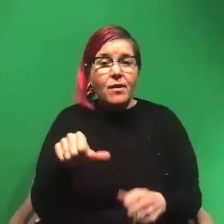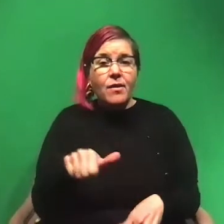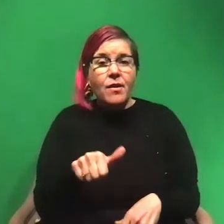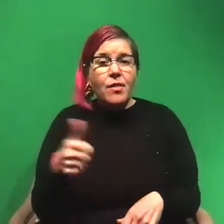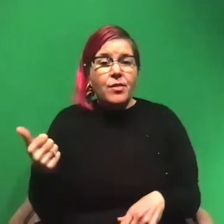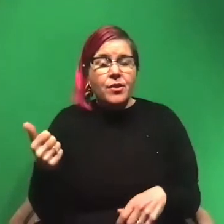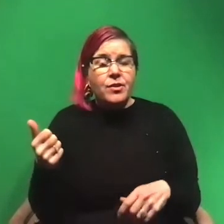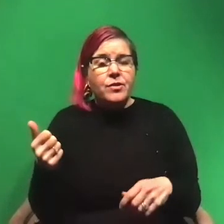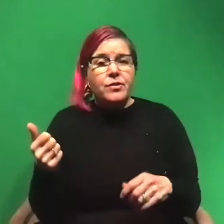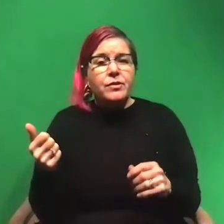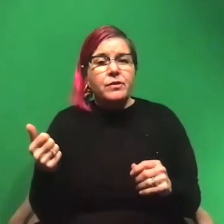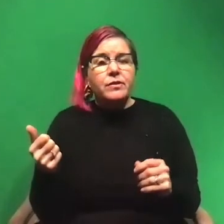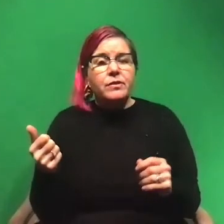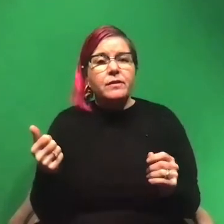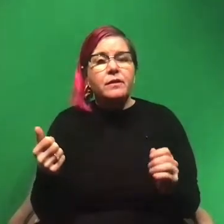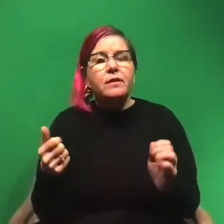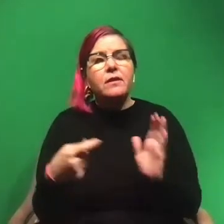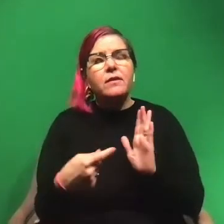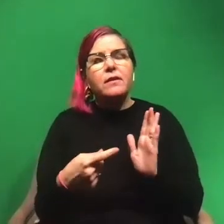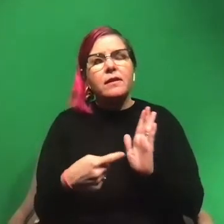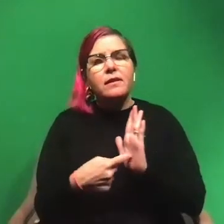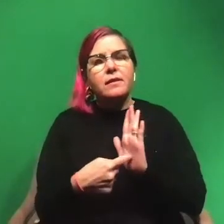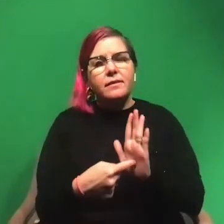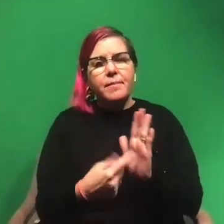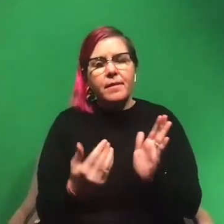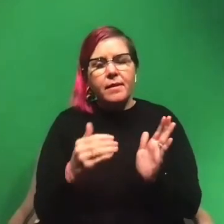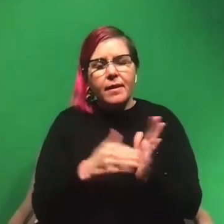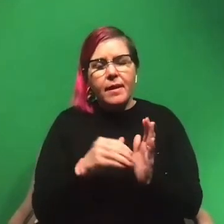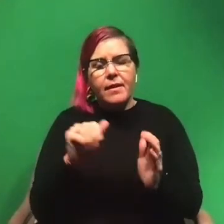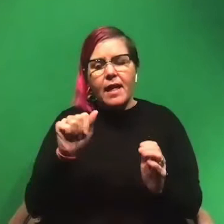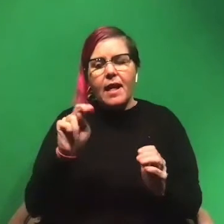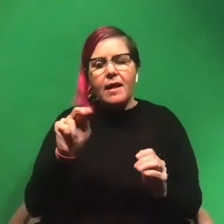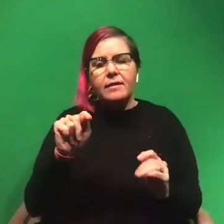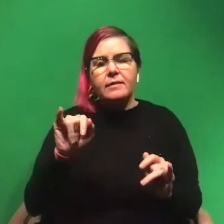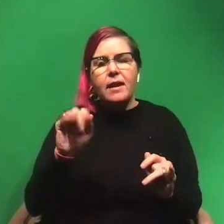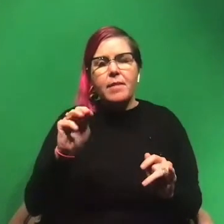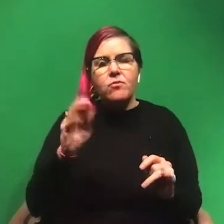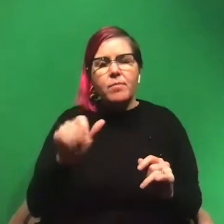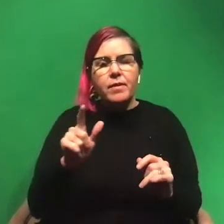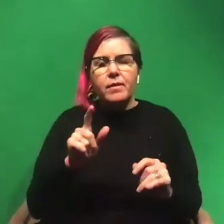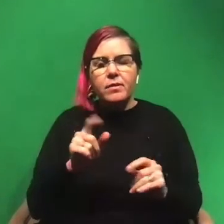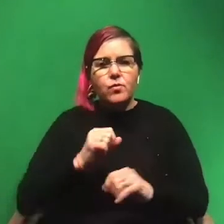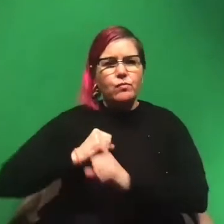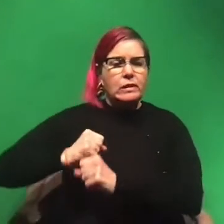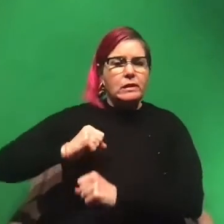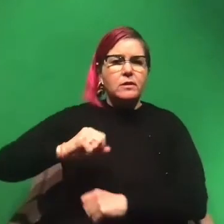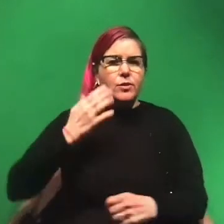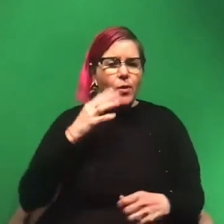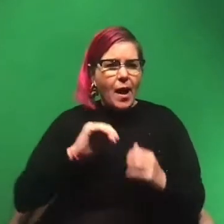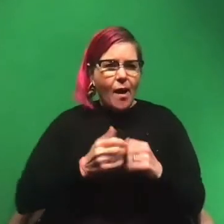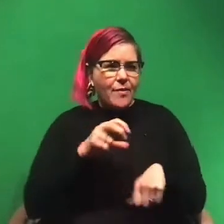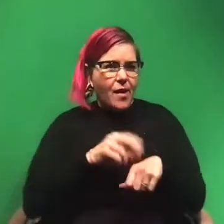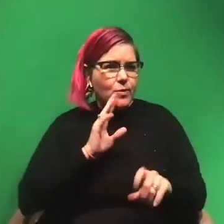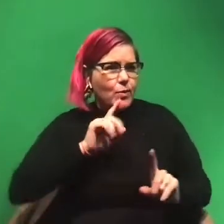again, taking a bacteria, for example, in terms of antimicrobial resistance, you don't know how the virus will evolve. You don't know, there's a lot of different things.